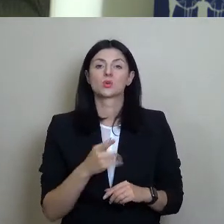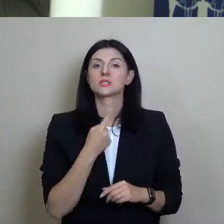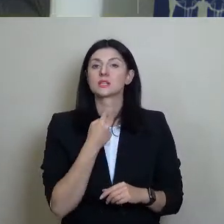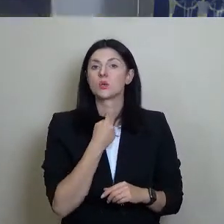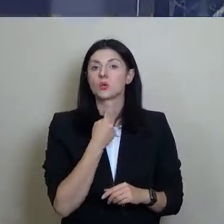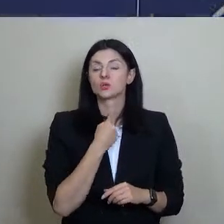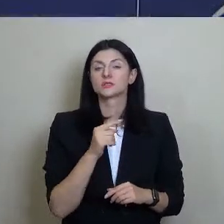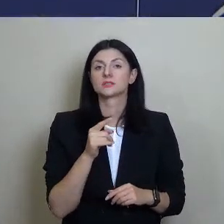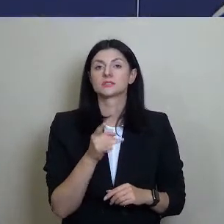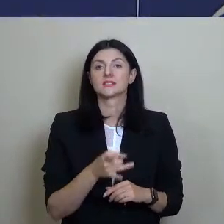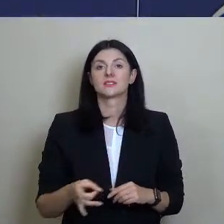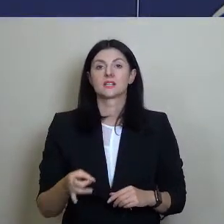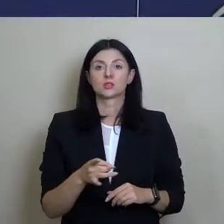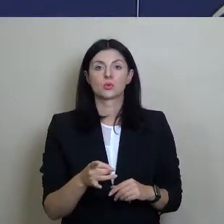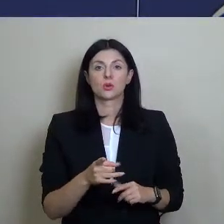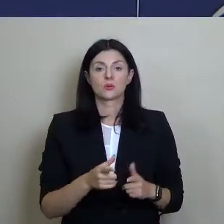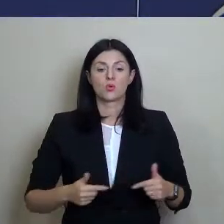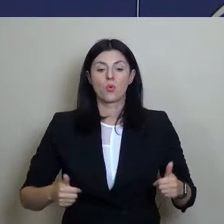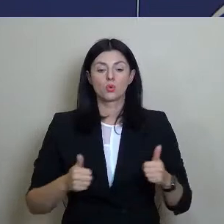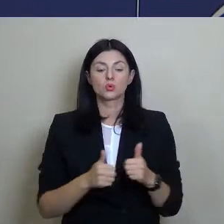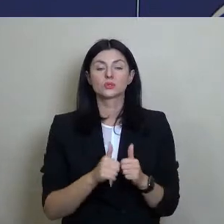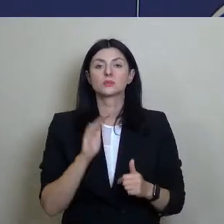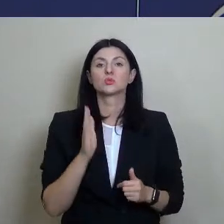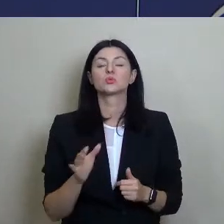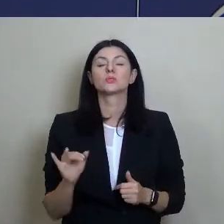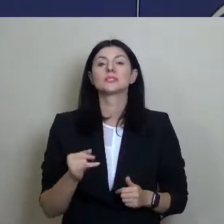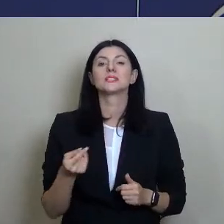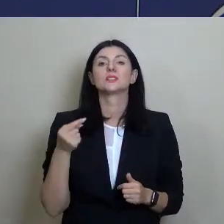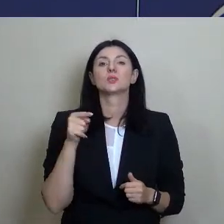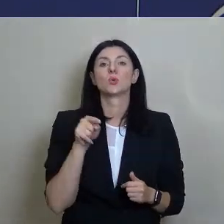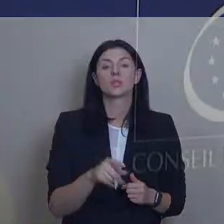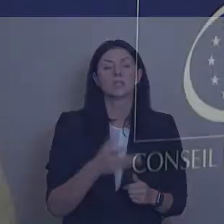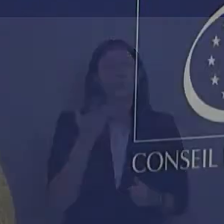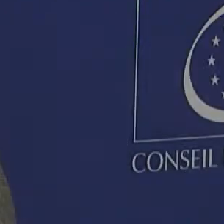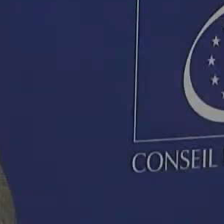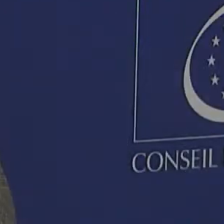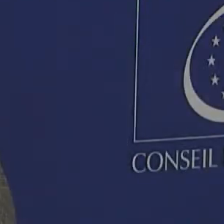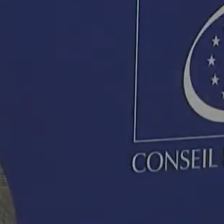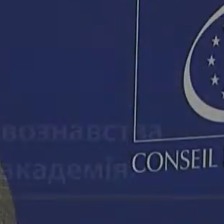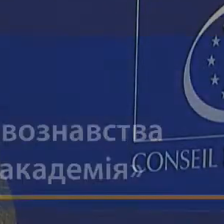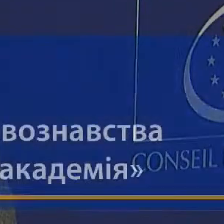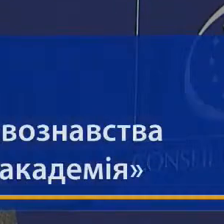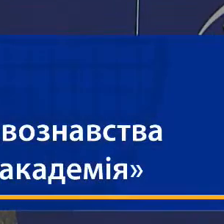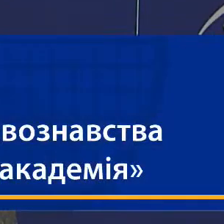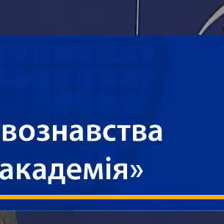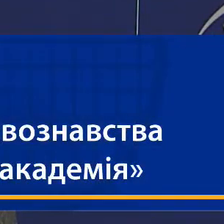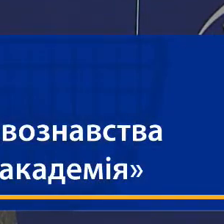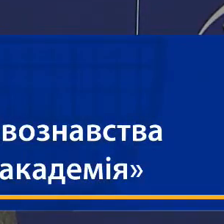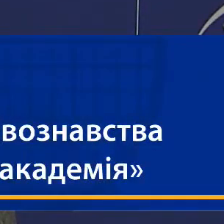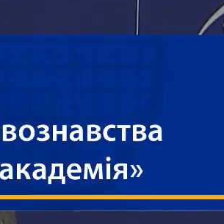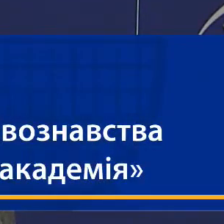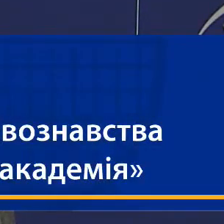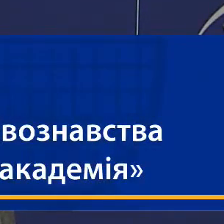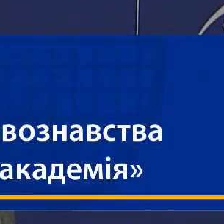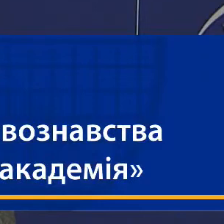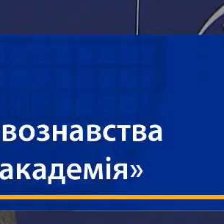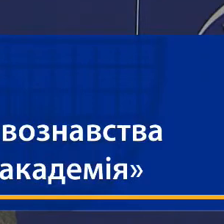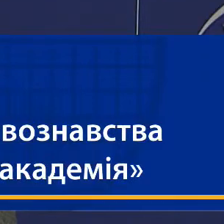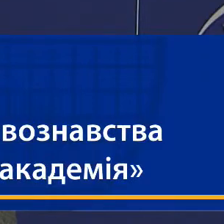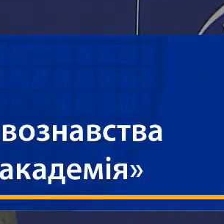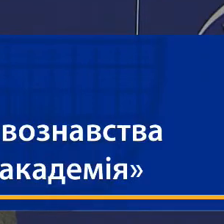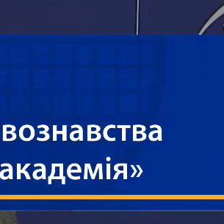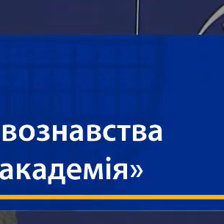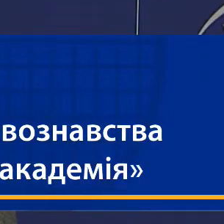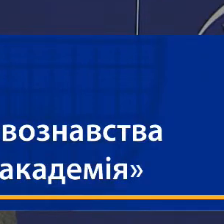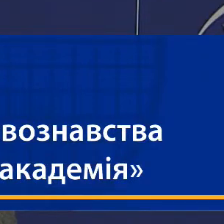unused votes then in territorial constituency will be in the instance when people are missing on the